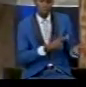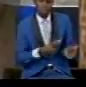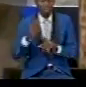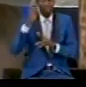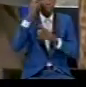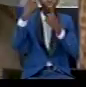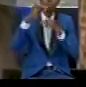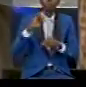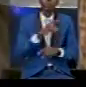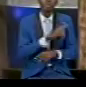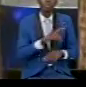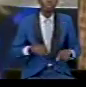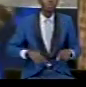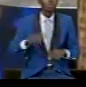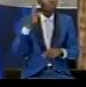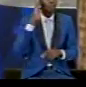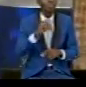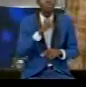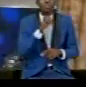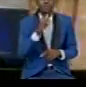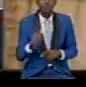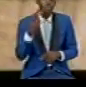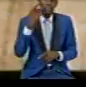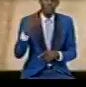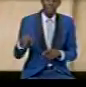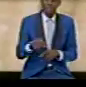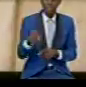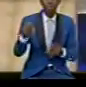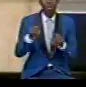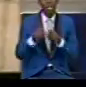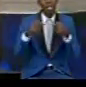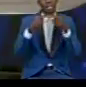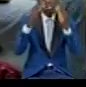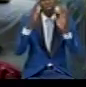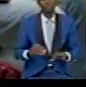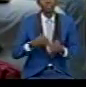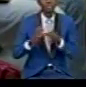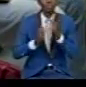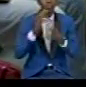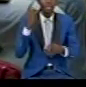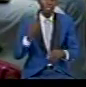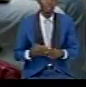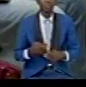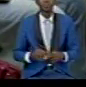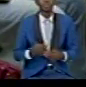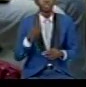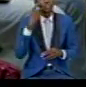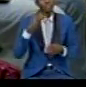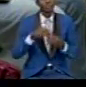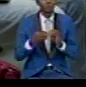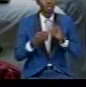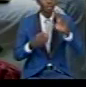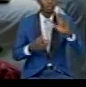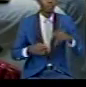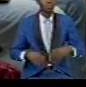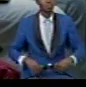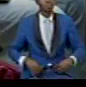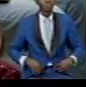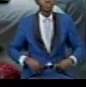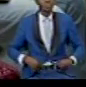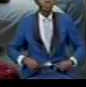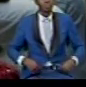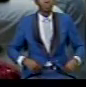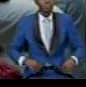of the Lord will not count them as enemies in Jesus' name. Look at number three here. Number